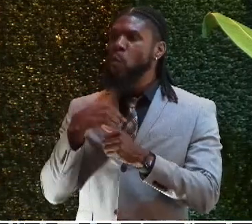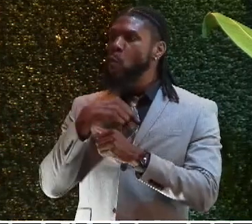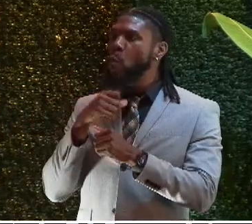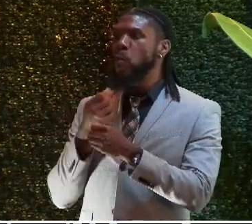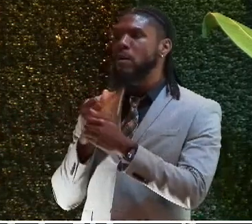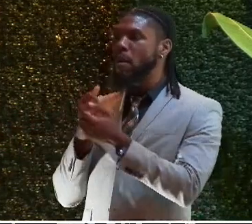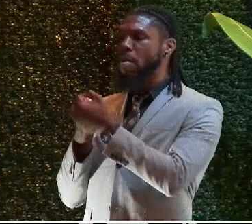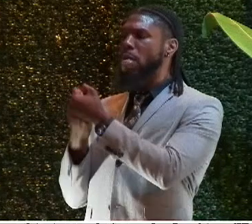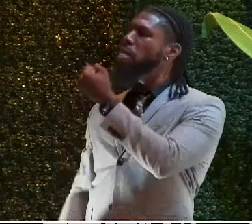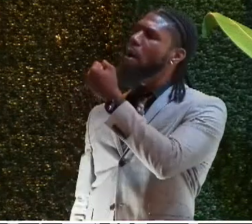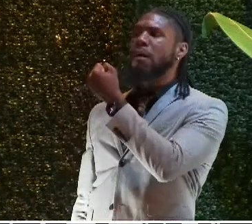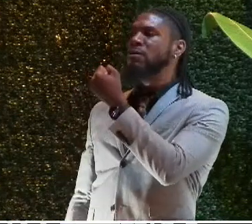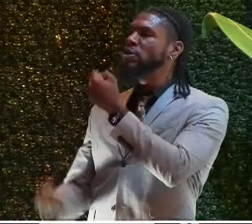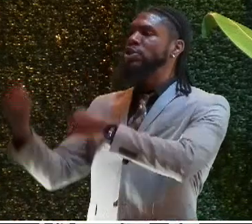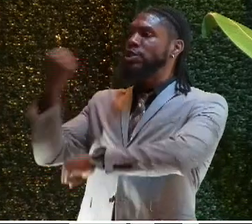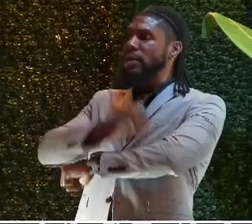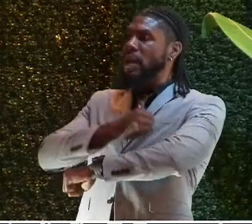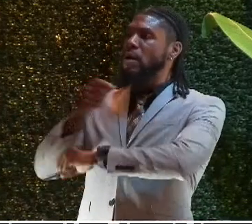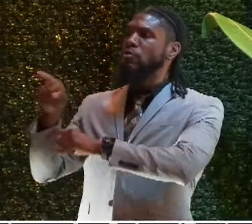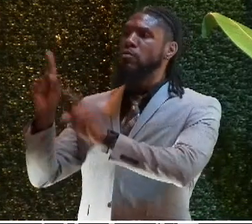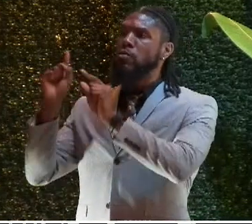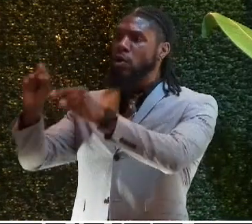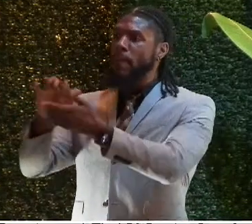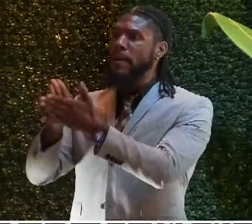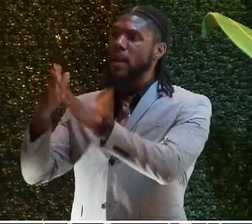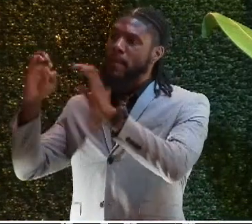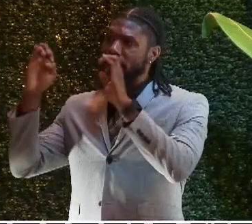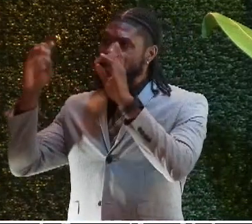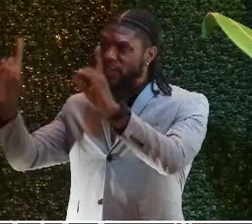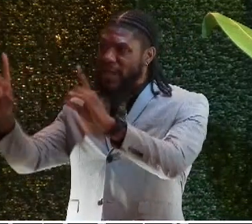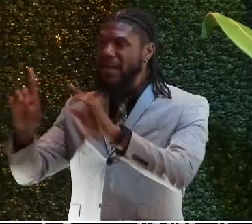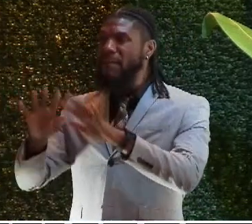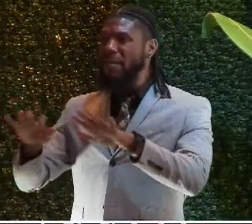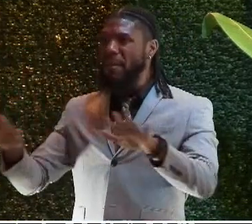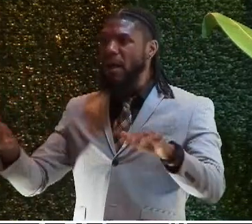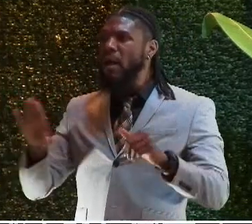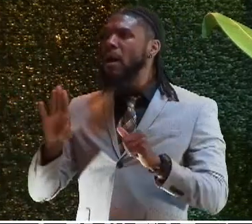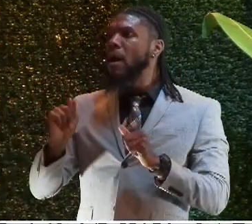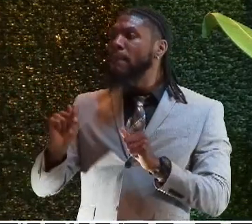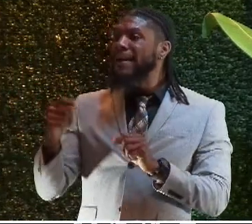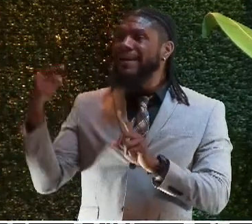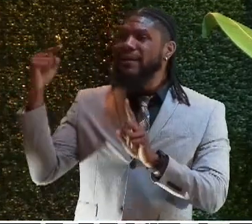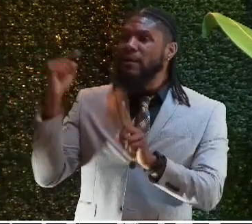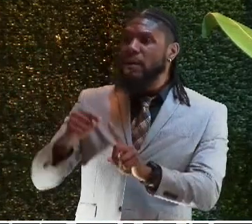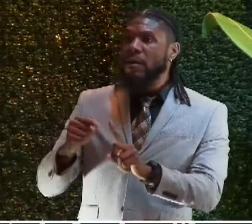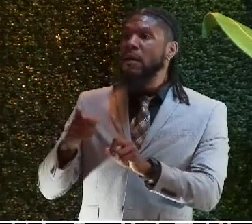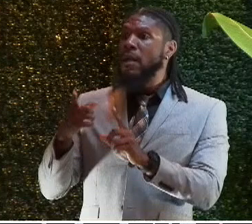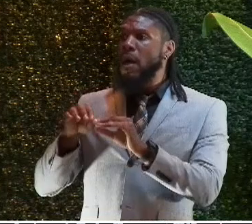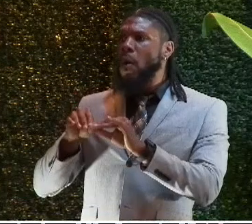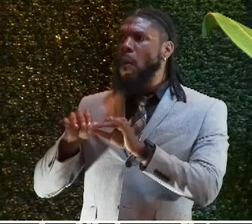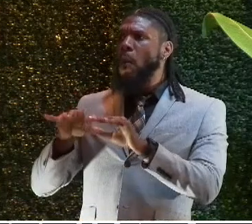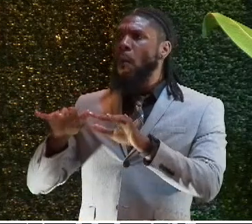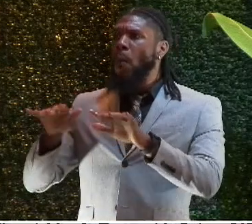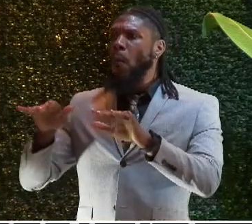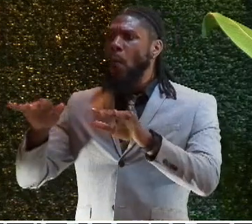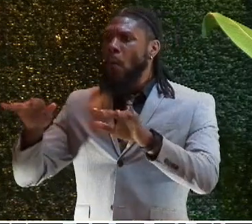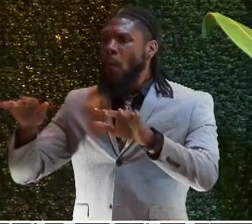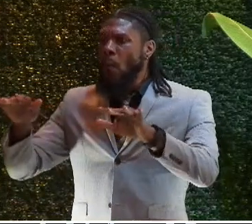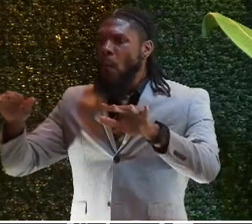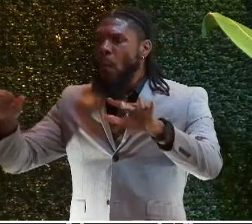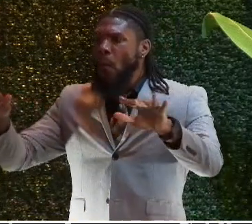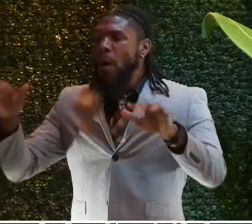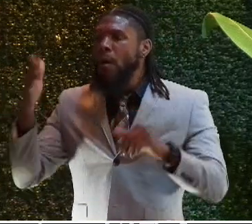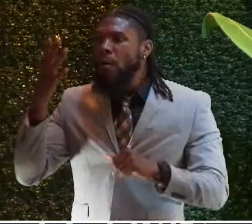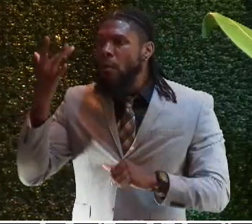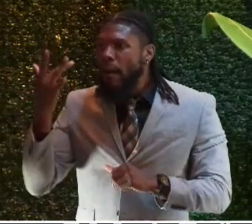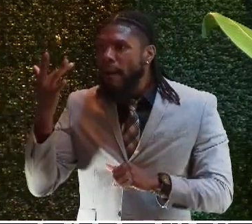shutting this down. You need to go get educated, blah, blah, blah. But the thing is, it only went far because